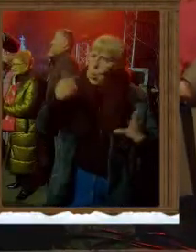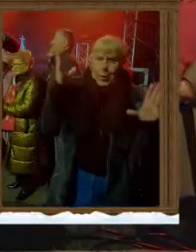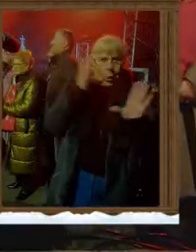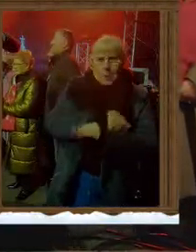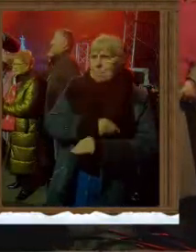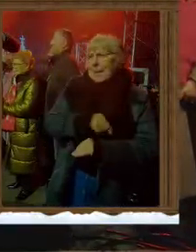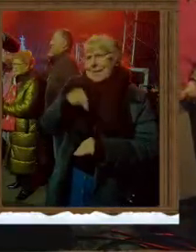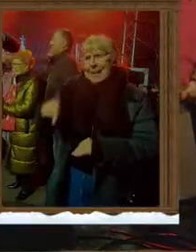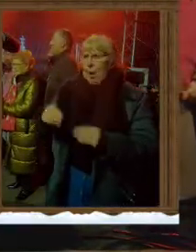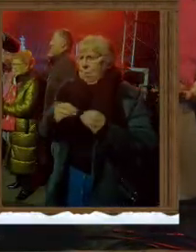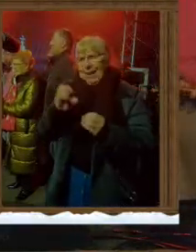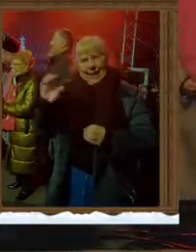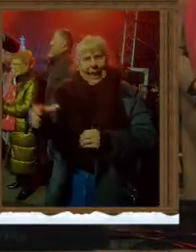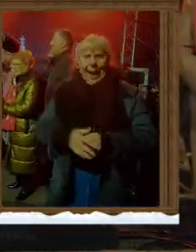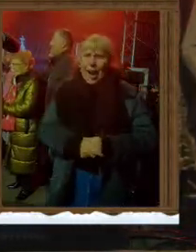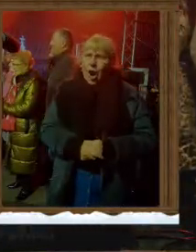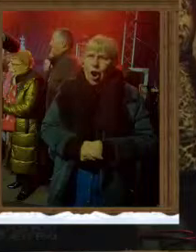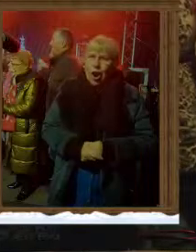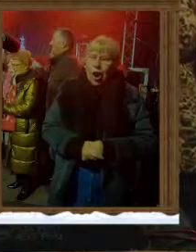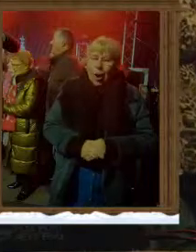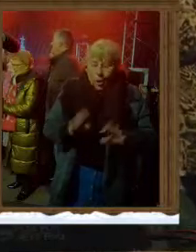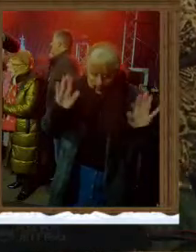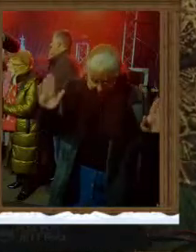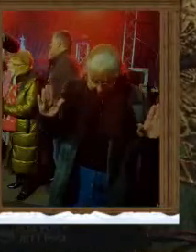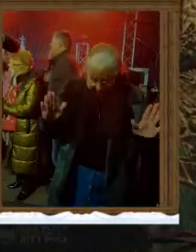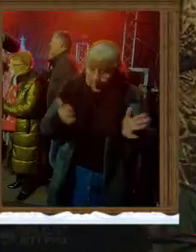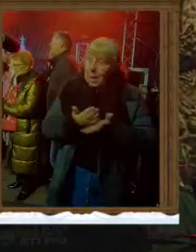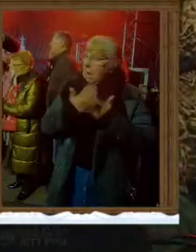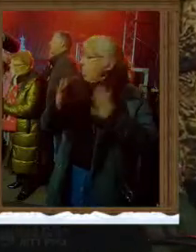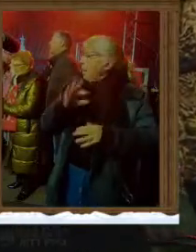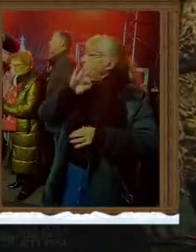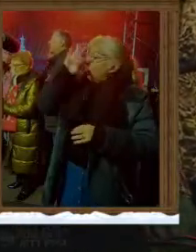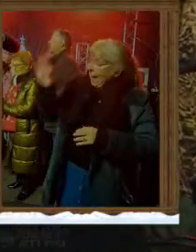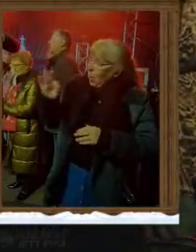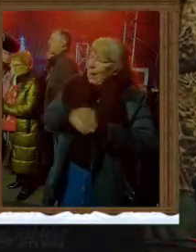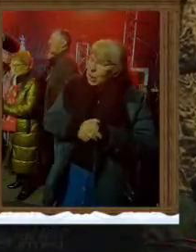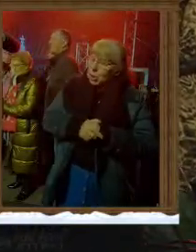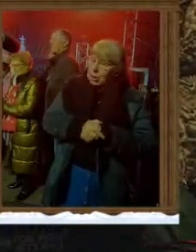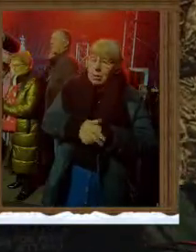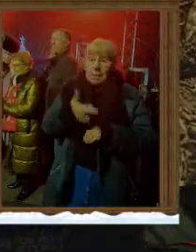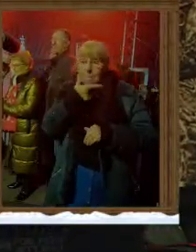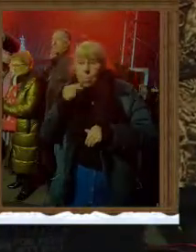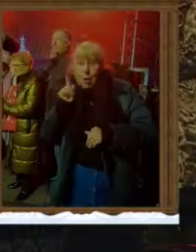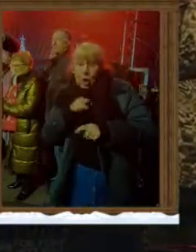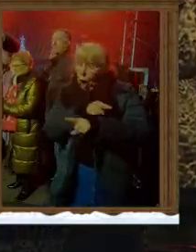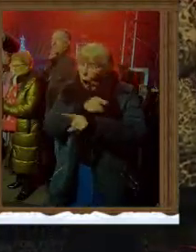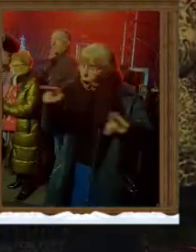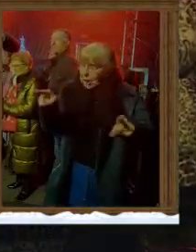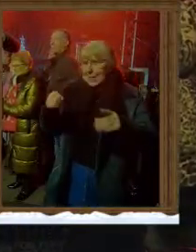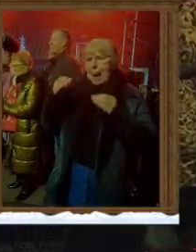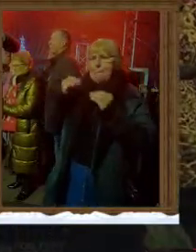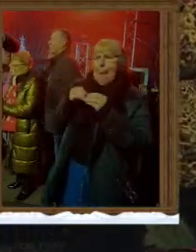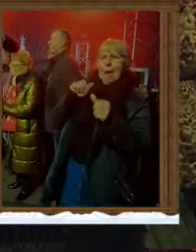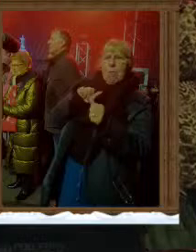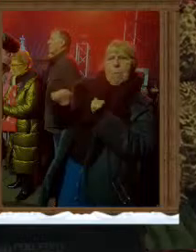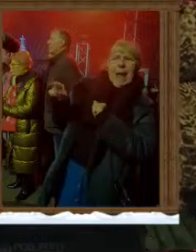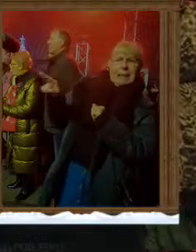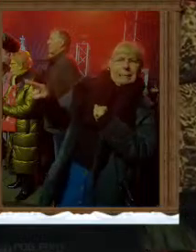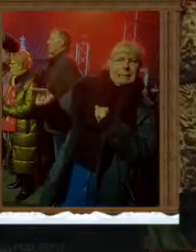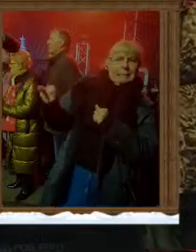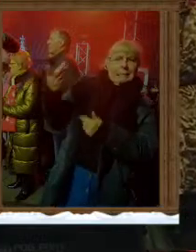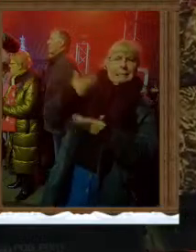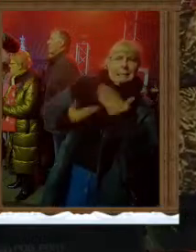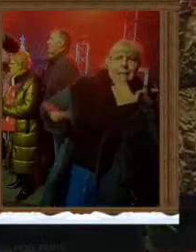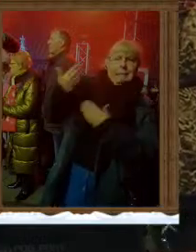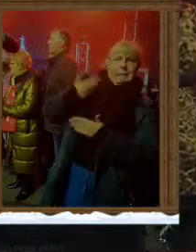the whole way to Ballyclare. So I suppose the big question is for the boys and girls of Ballyclare. We heard from Barra Best